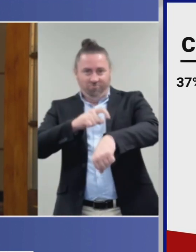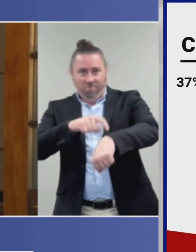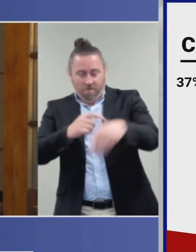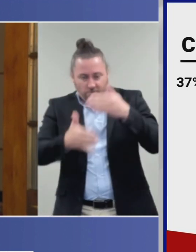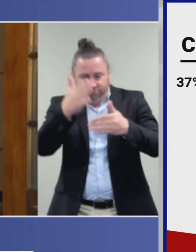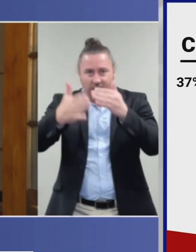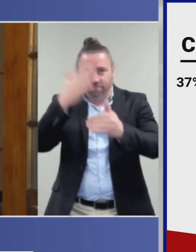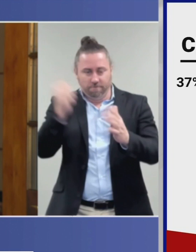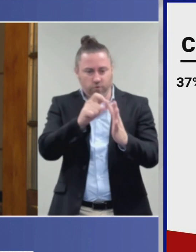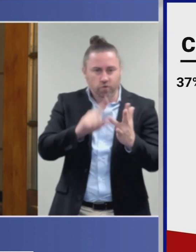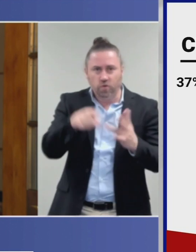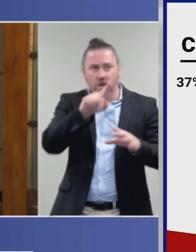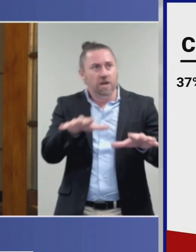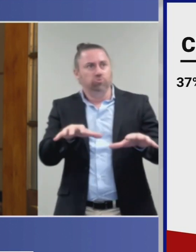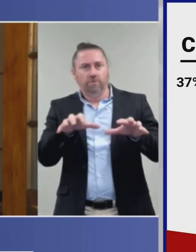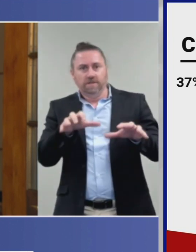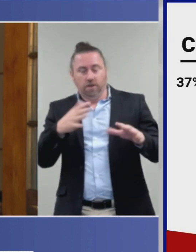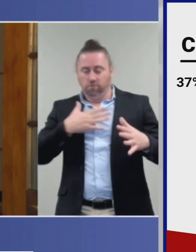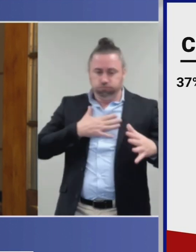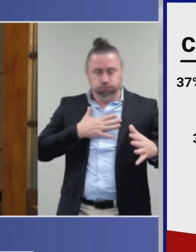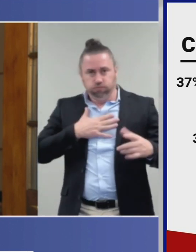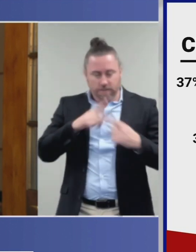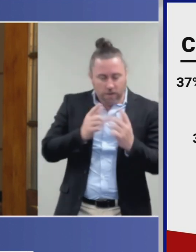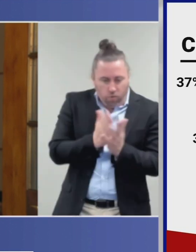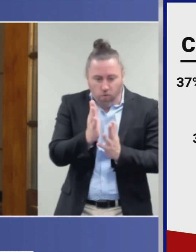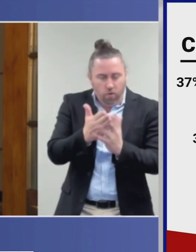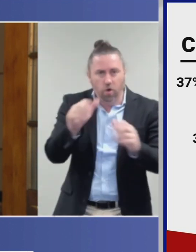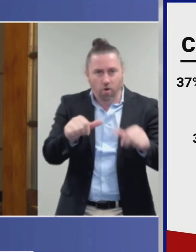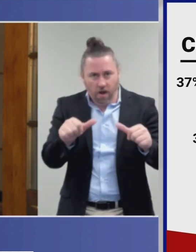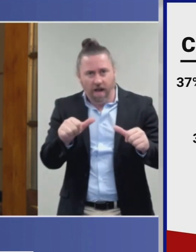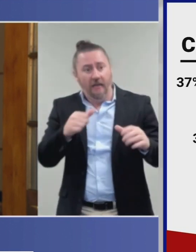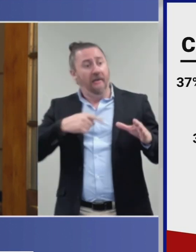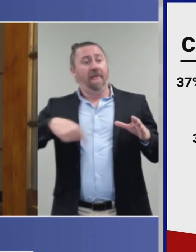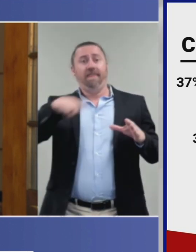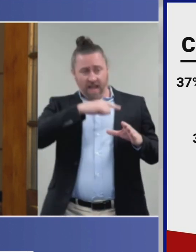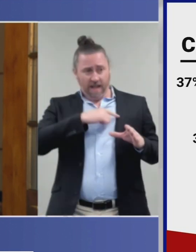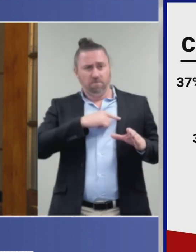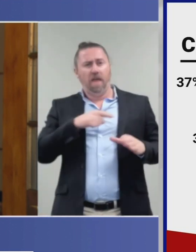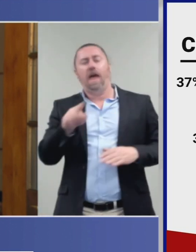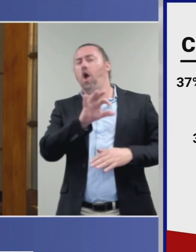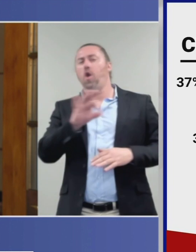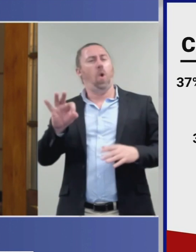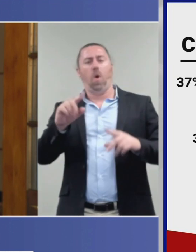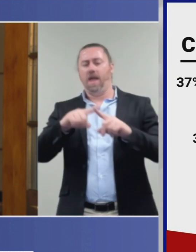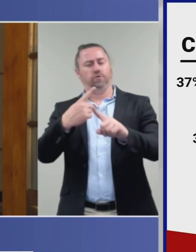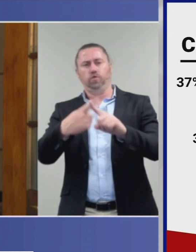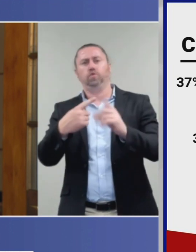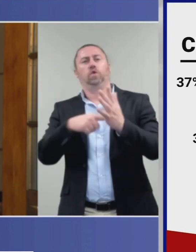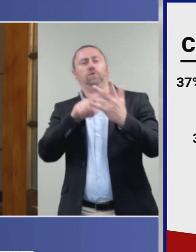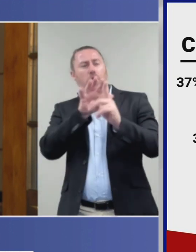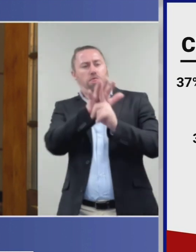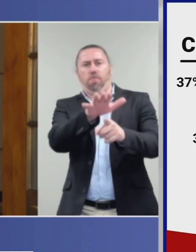stresses in workplaces such as this are real. But this is no excuse